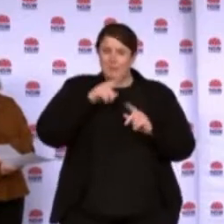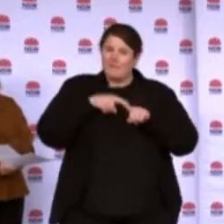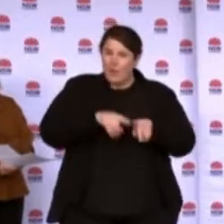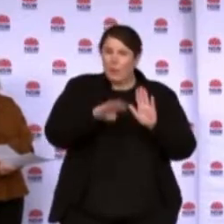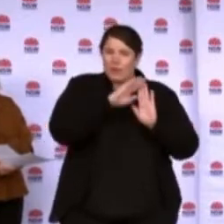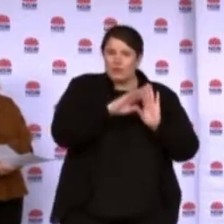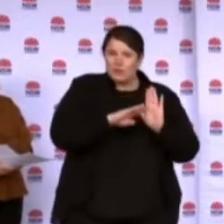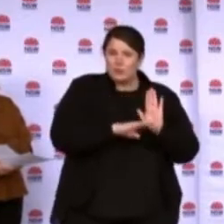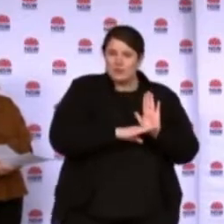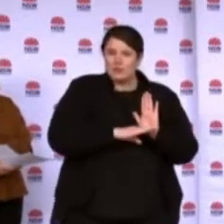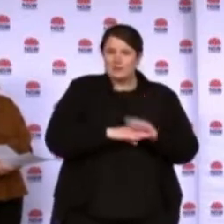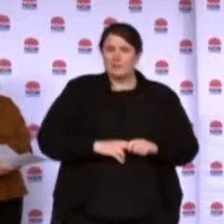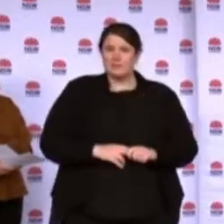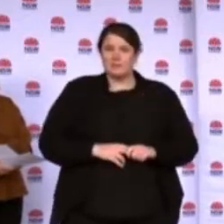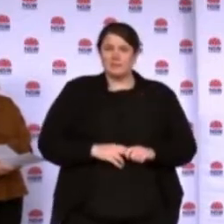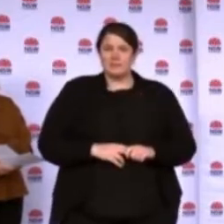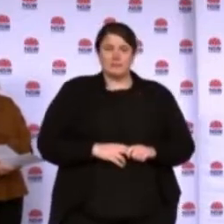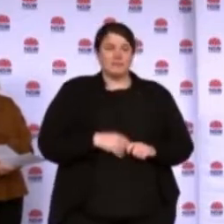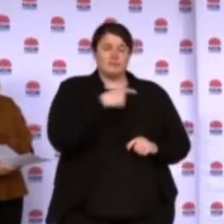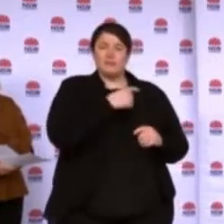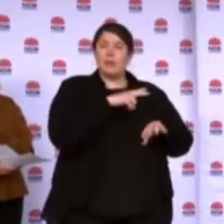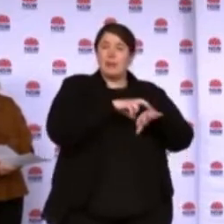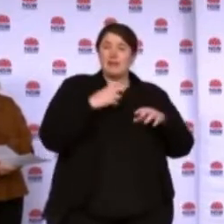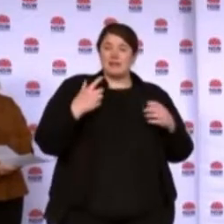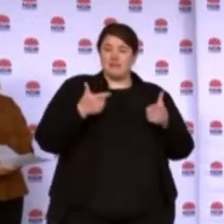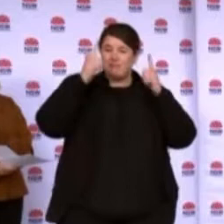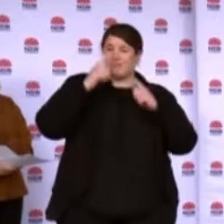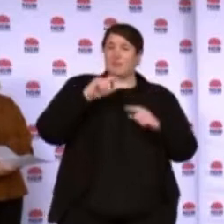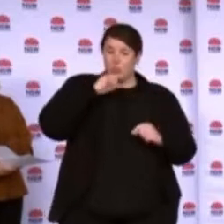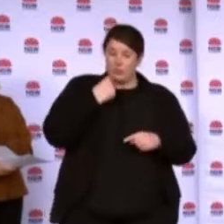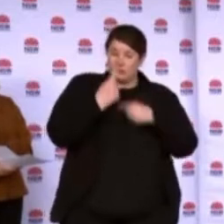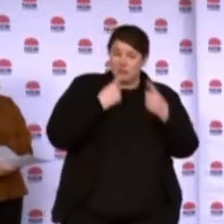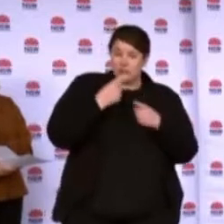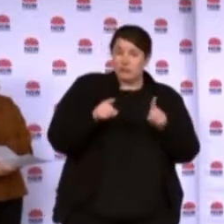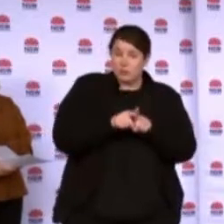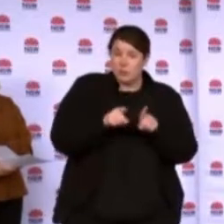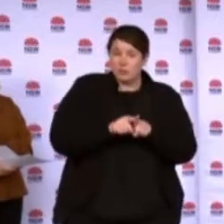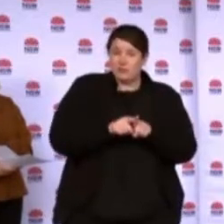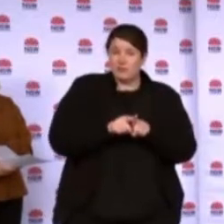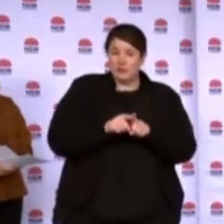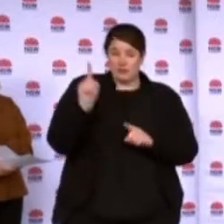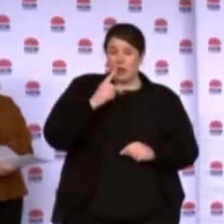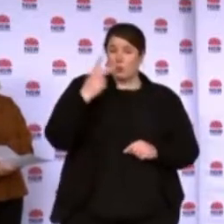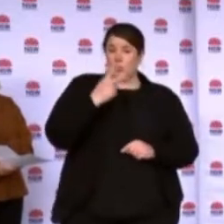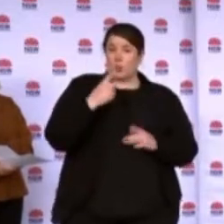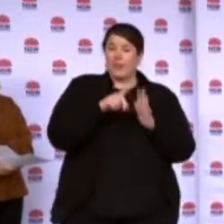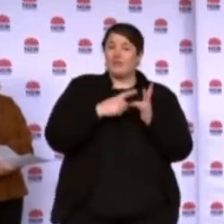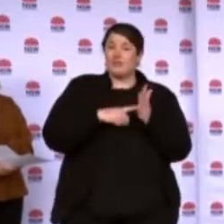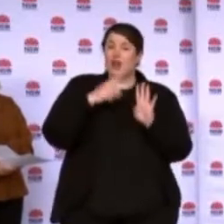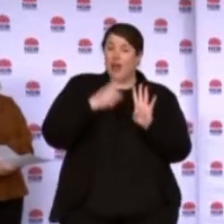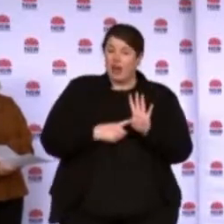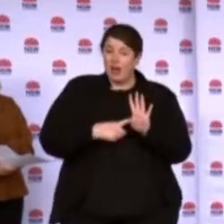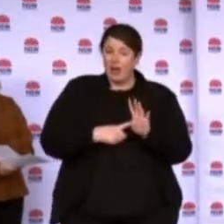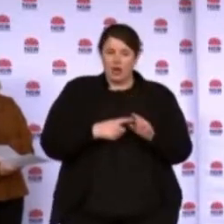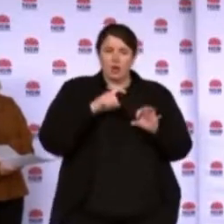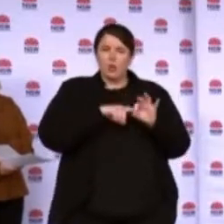thing. And as Commissioner Fuller, who I'm pleased is with us today, will also reinforce, today being the 12th of July, there's mandatory